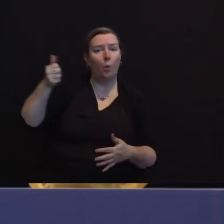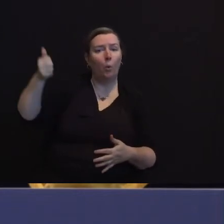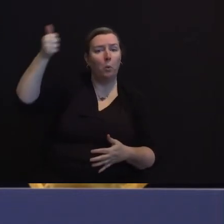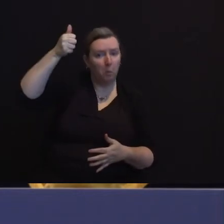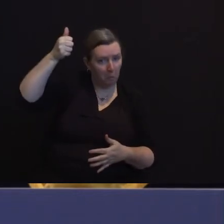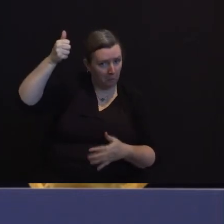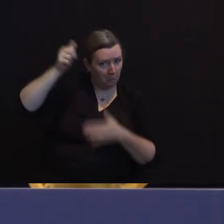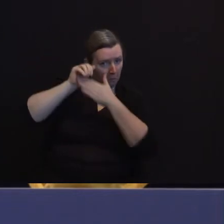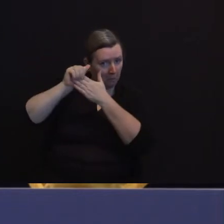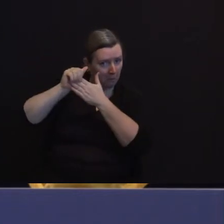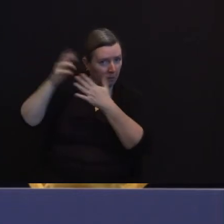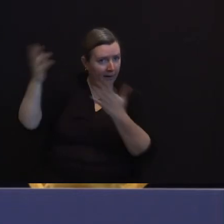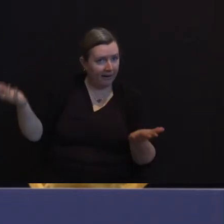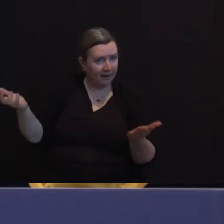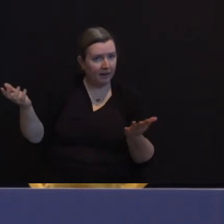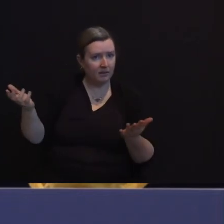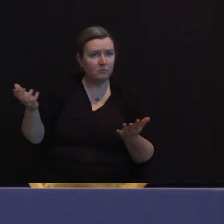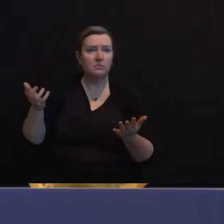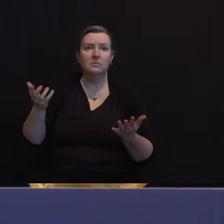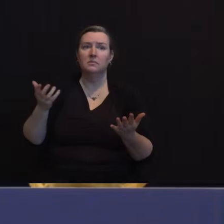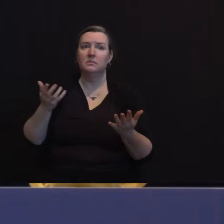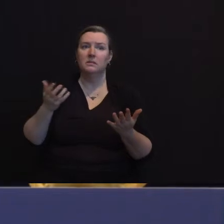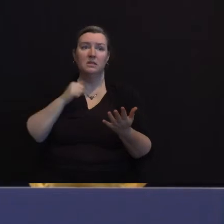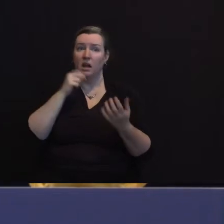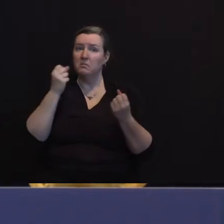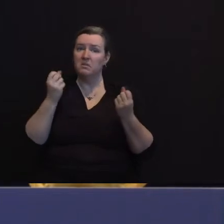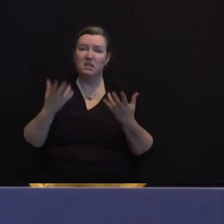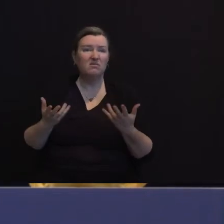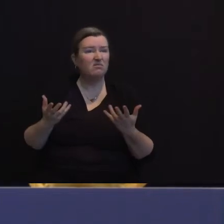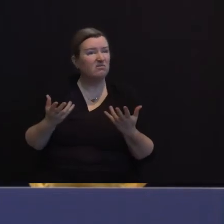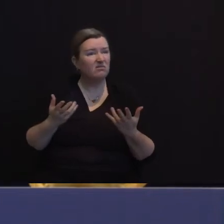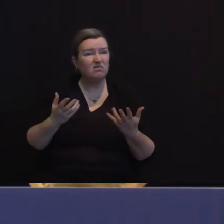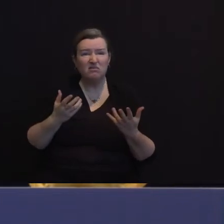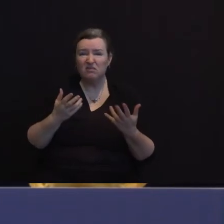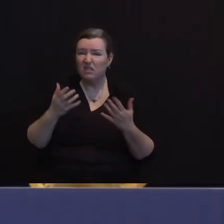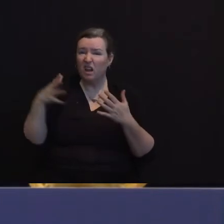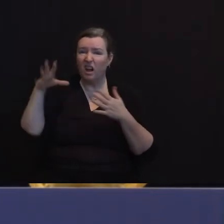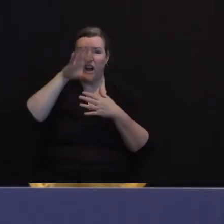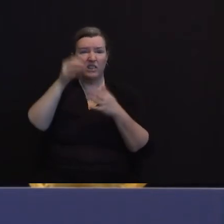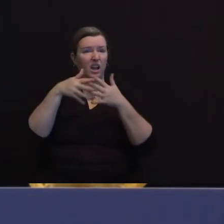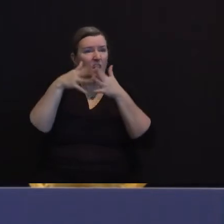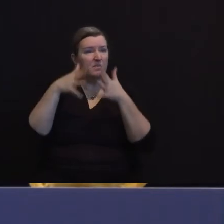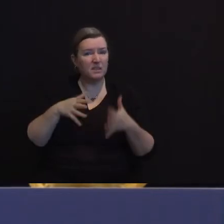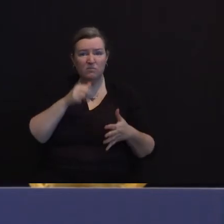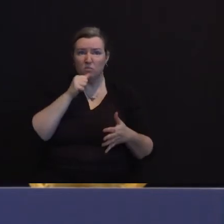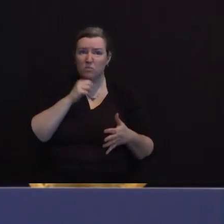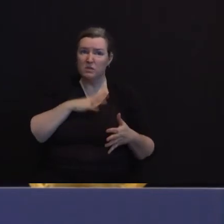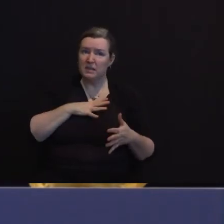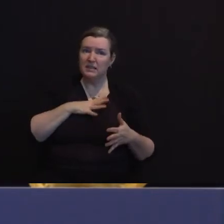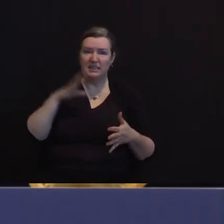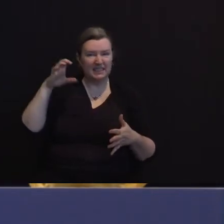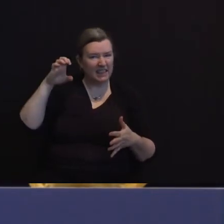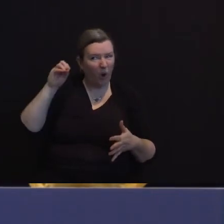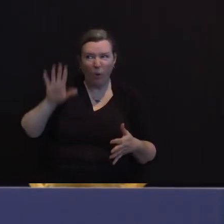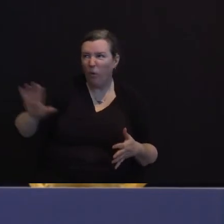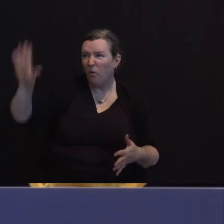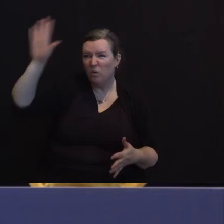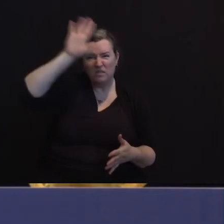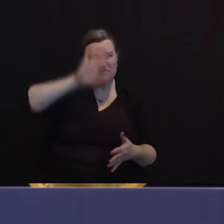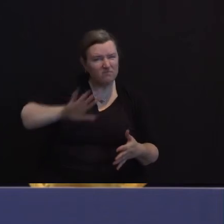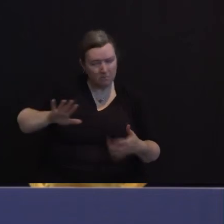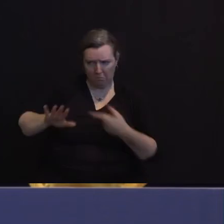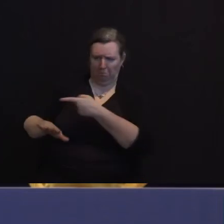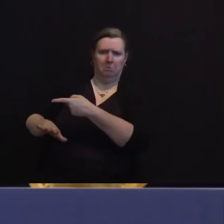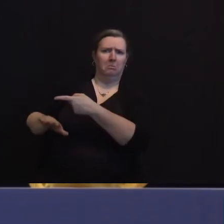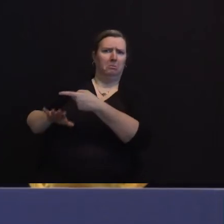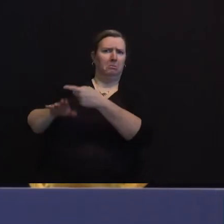few CEOs among African-American women for any company. But our team, having said that, our team was on with them this morning. I'm